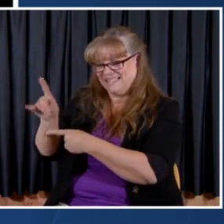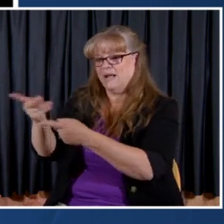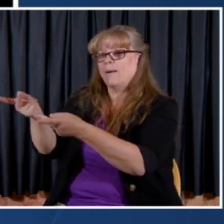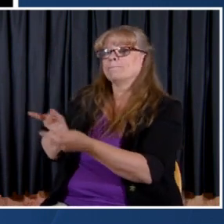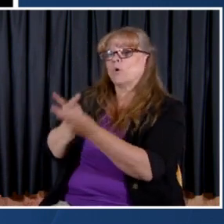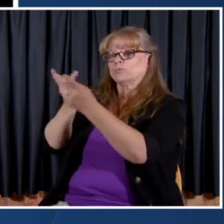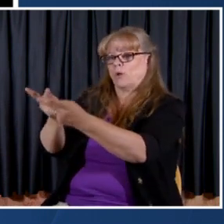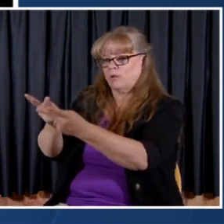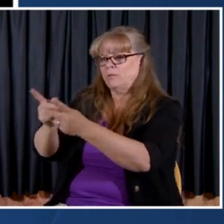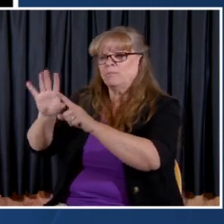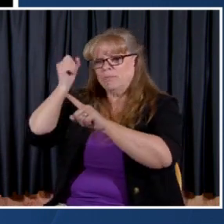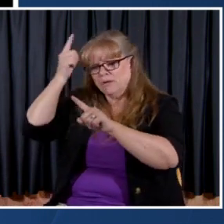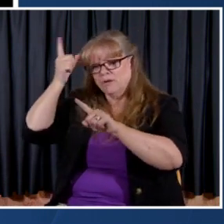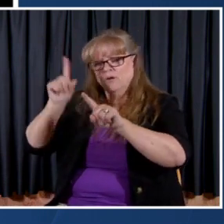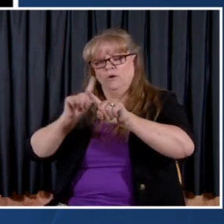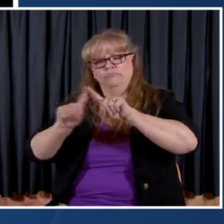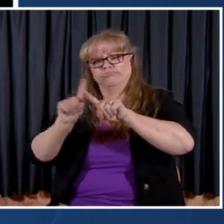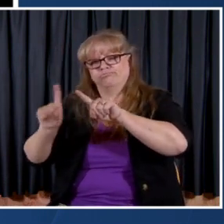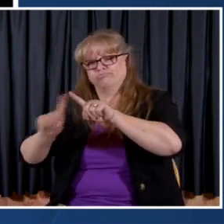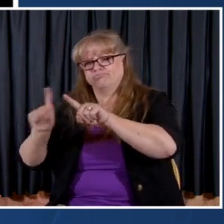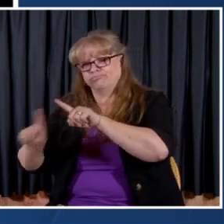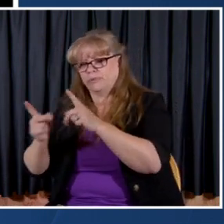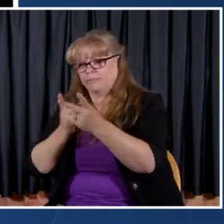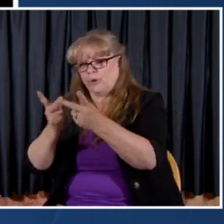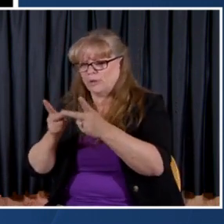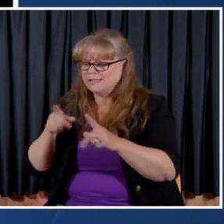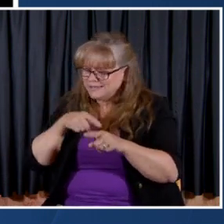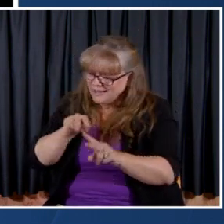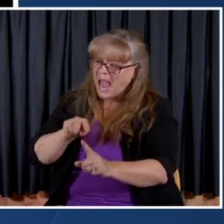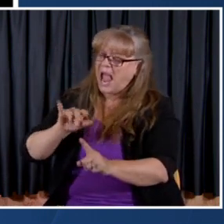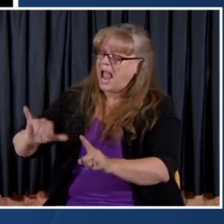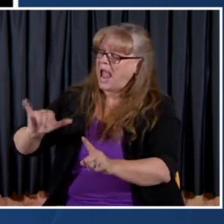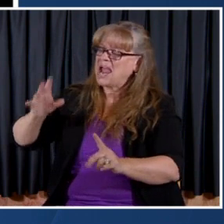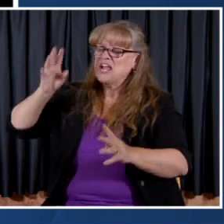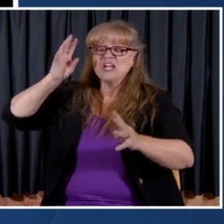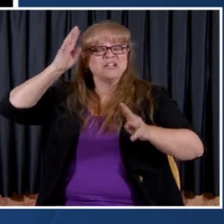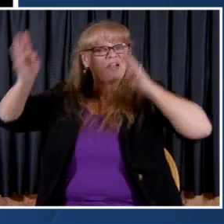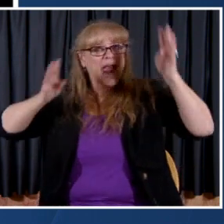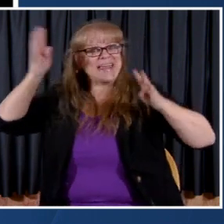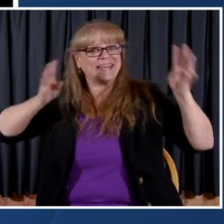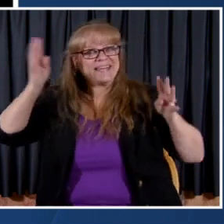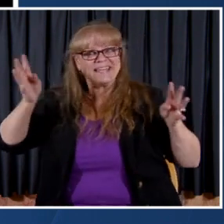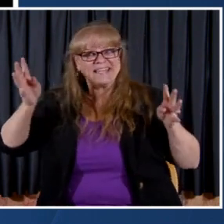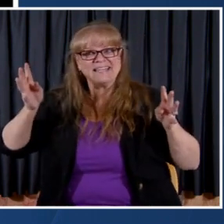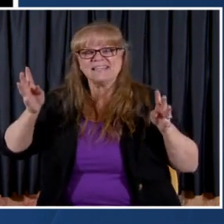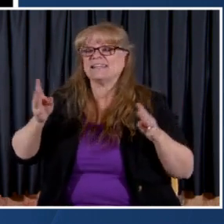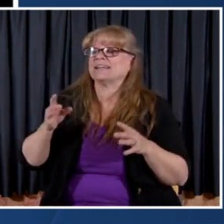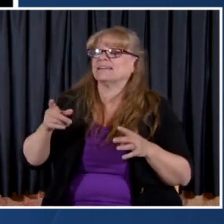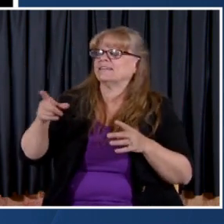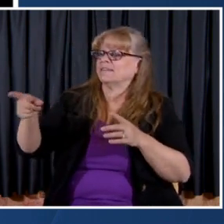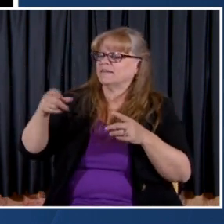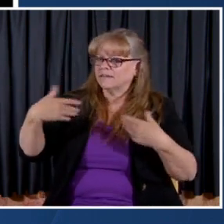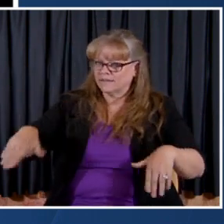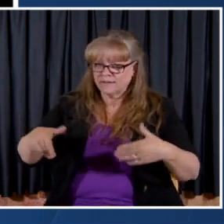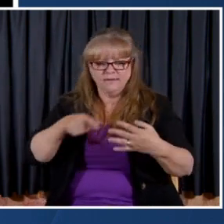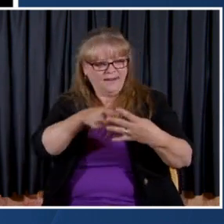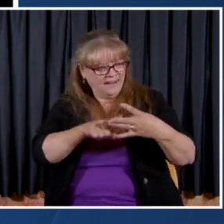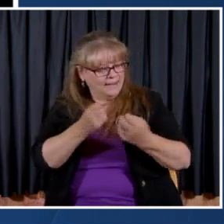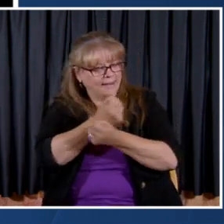the rite of passage in a safe way. Very similar to the way that the Air Force Academy did their graduation not too long ago, which